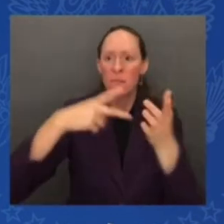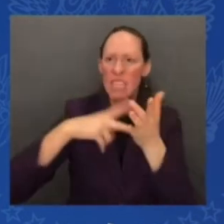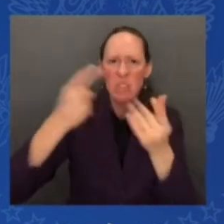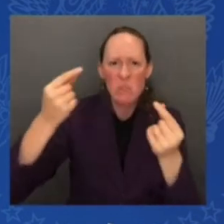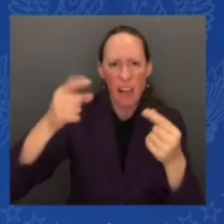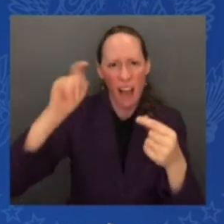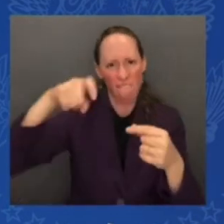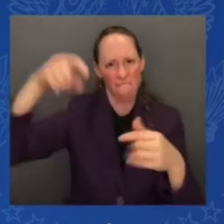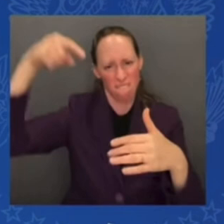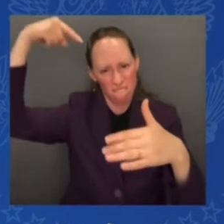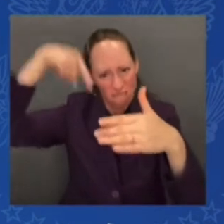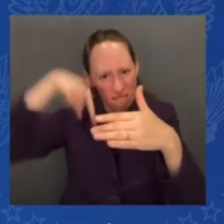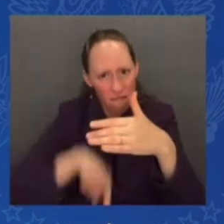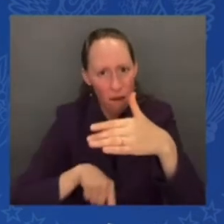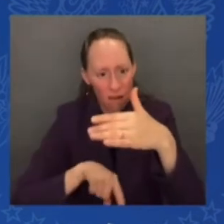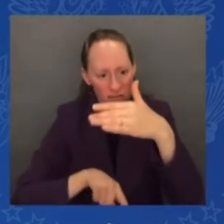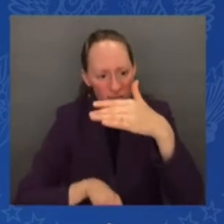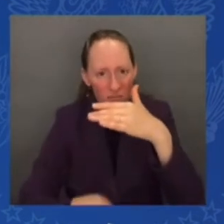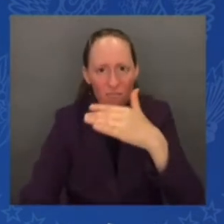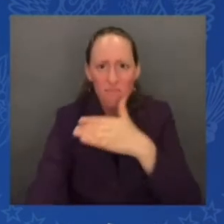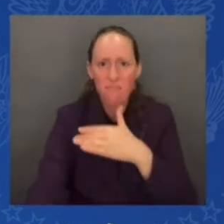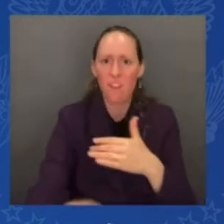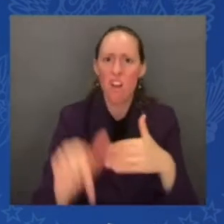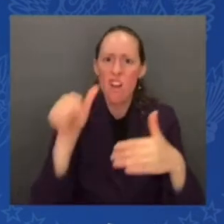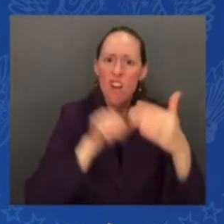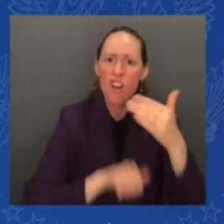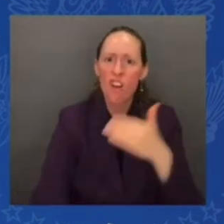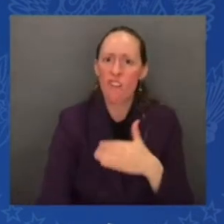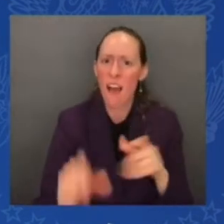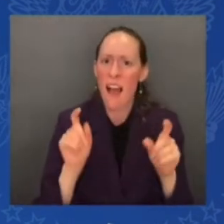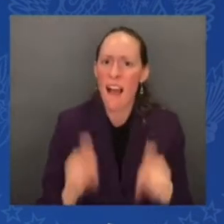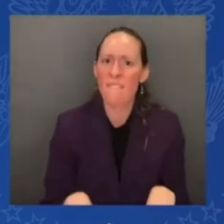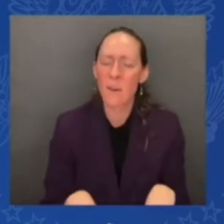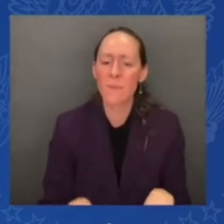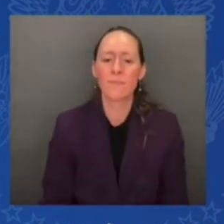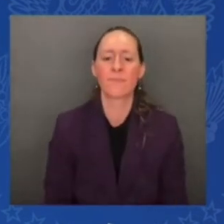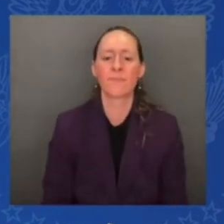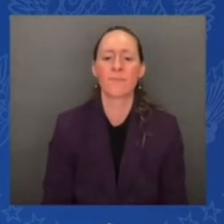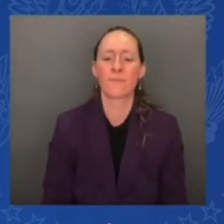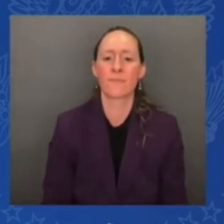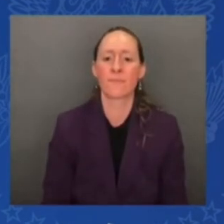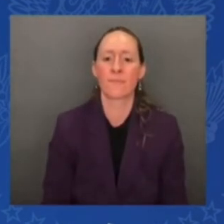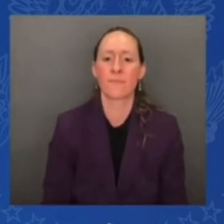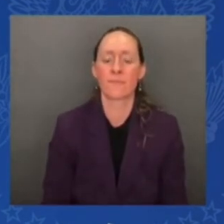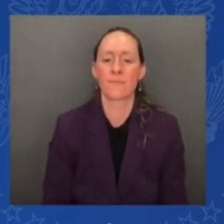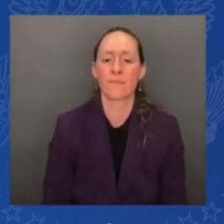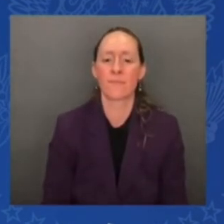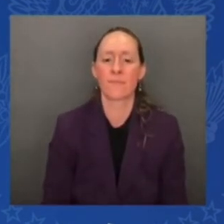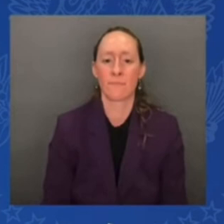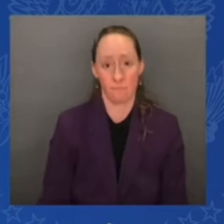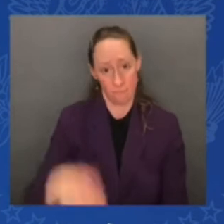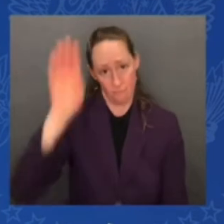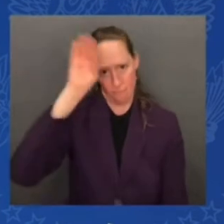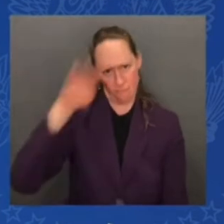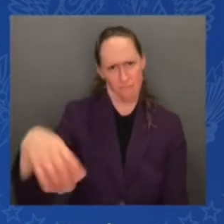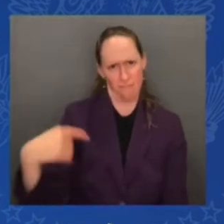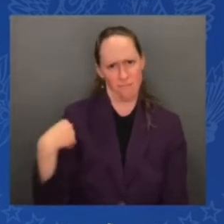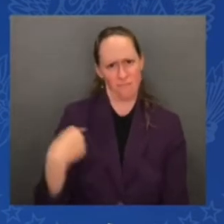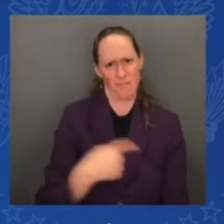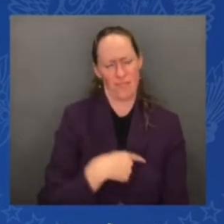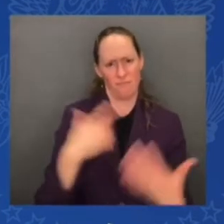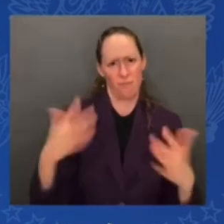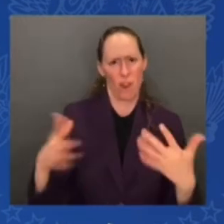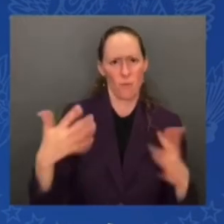energy from a planned wind farm here in New Mexico and Arizona and California. So you're going to generate the wind